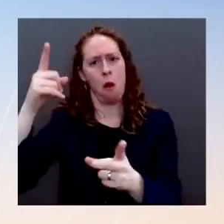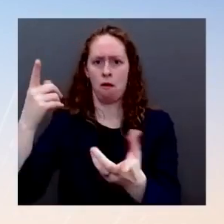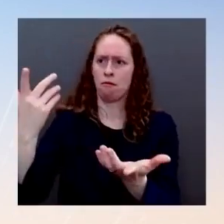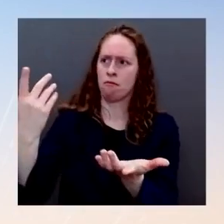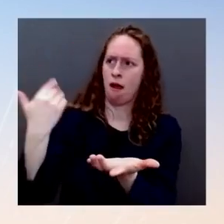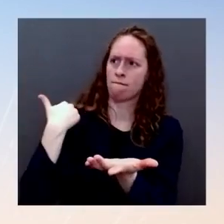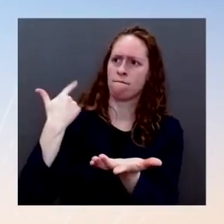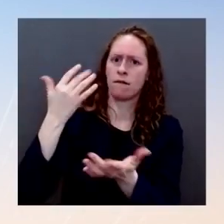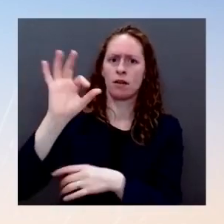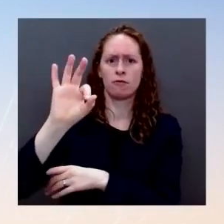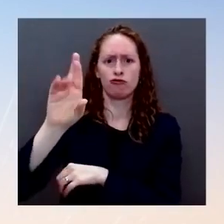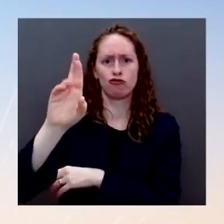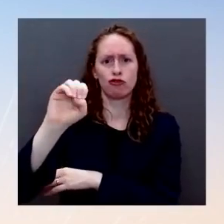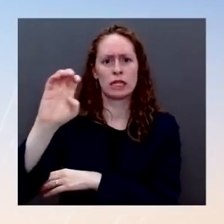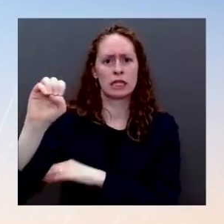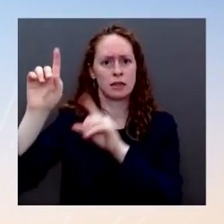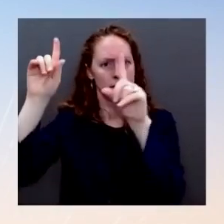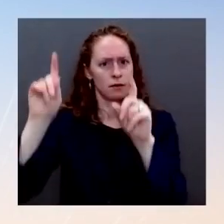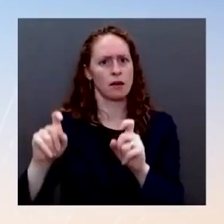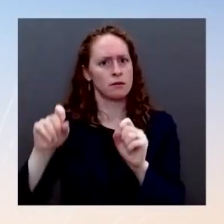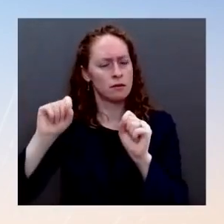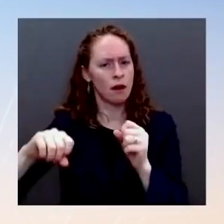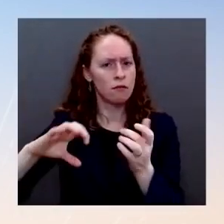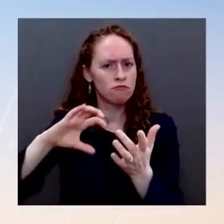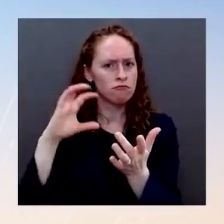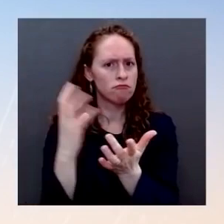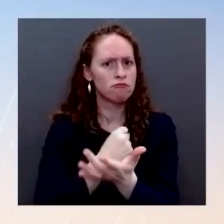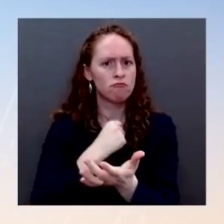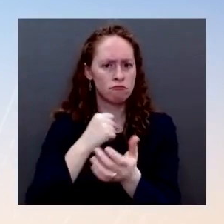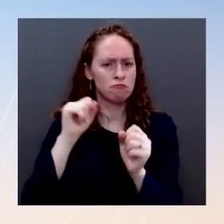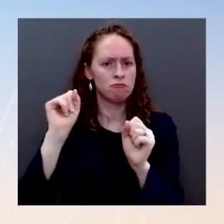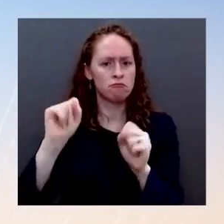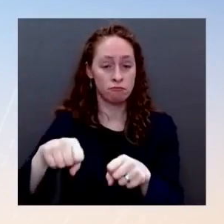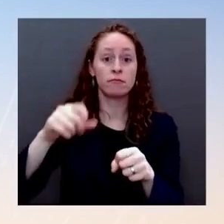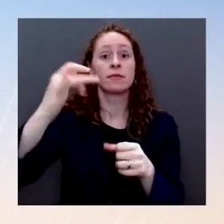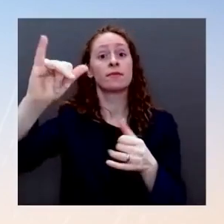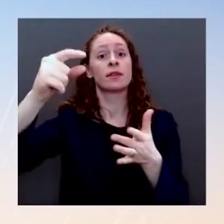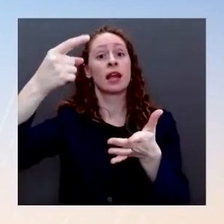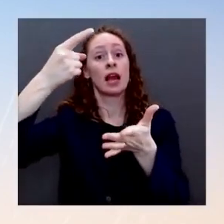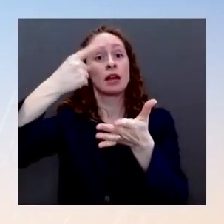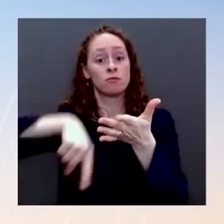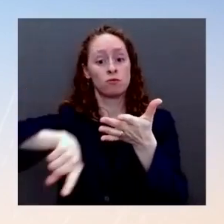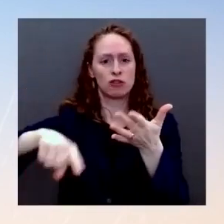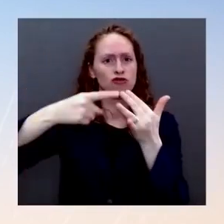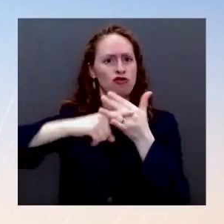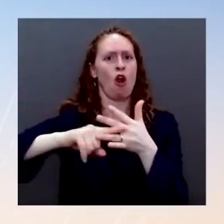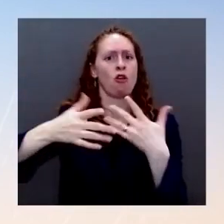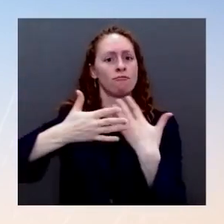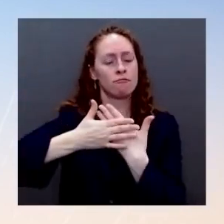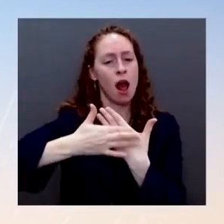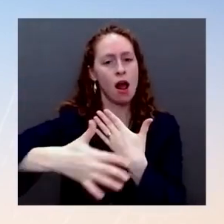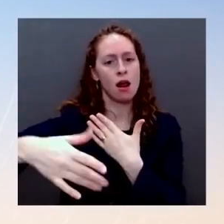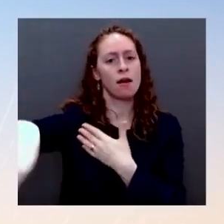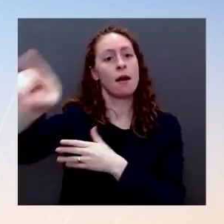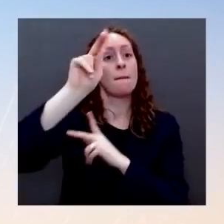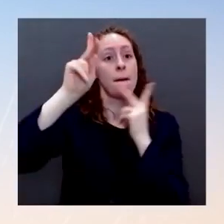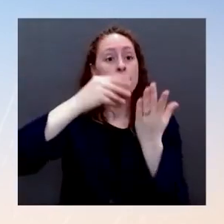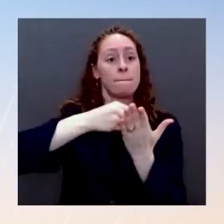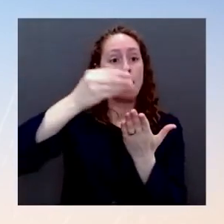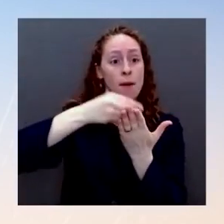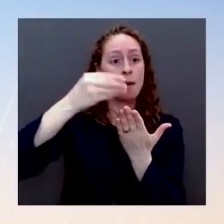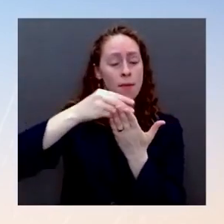tests or get reimbursed for those tests, hence ordering of sending 500 million tests for free out to